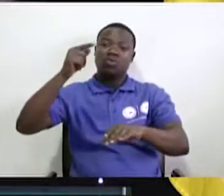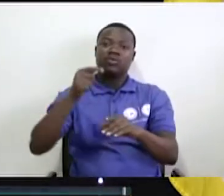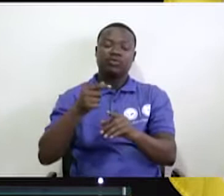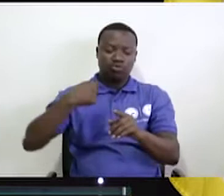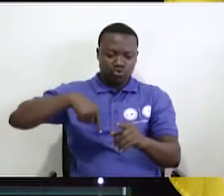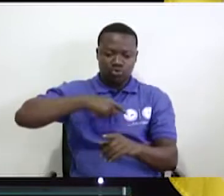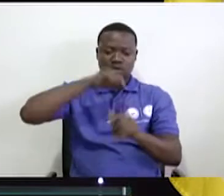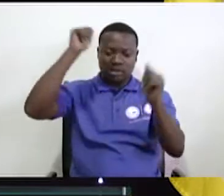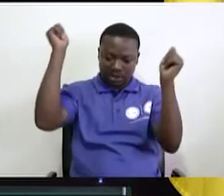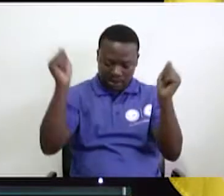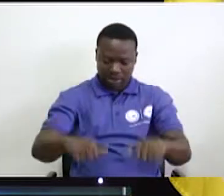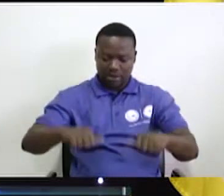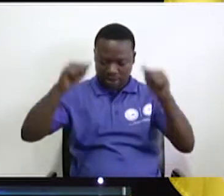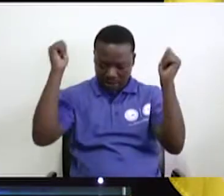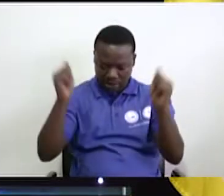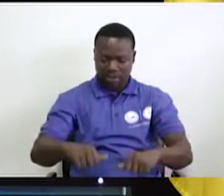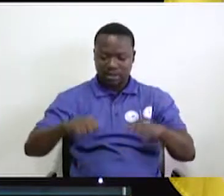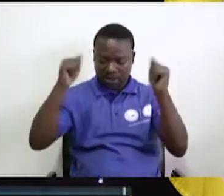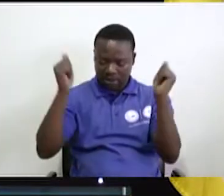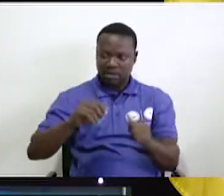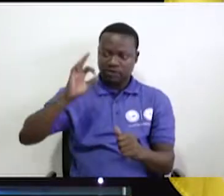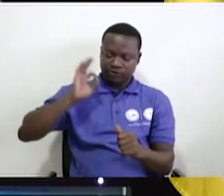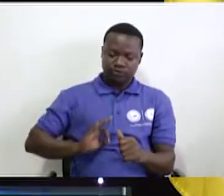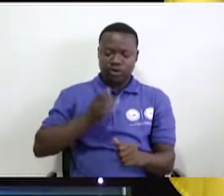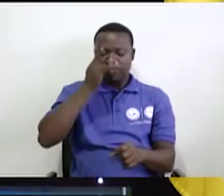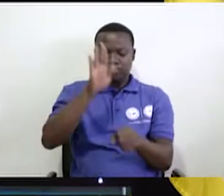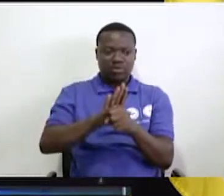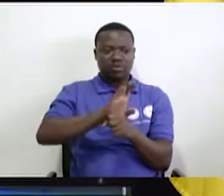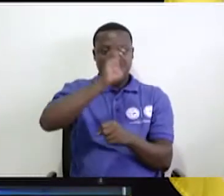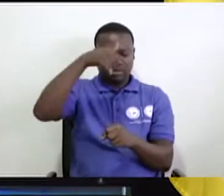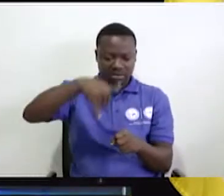have access to the promised eternal inheritance.